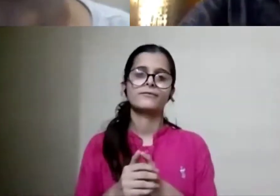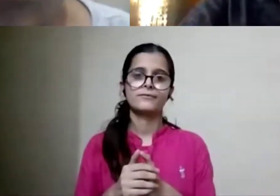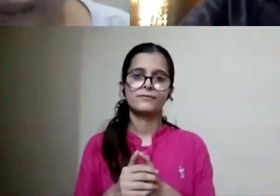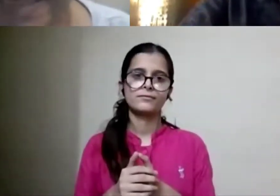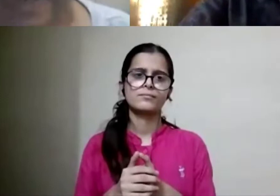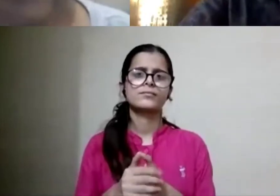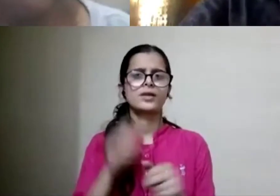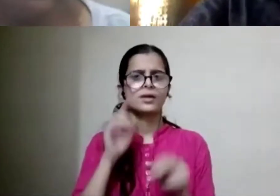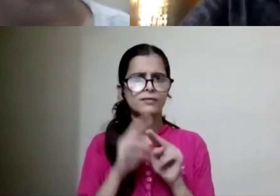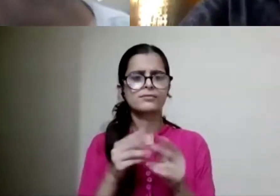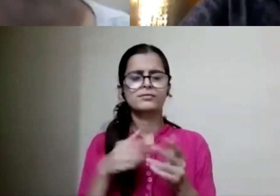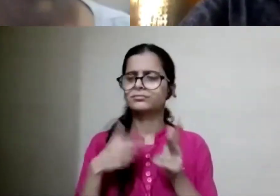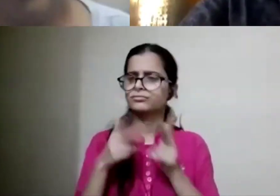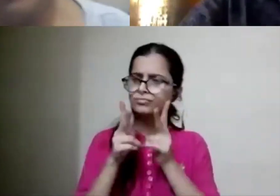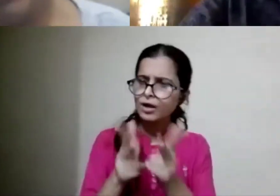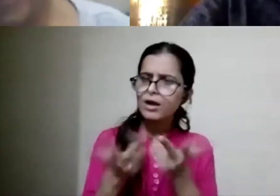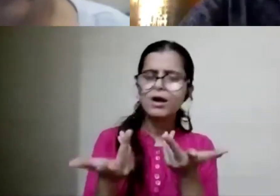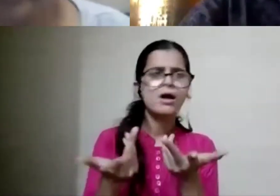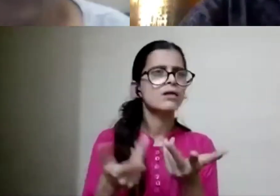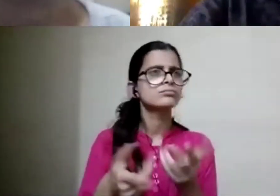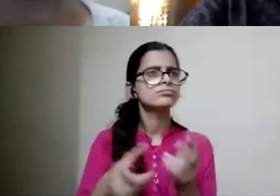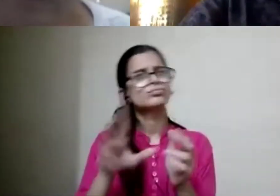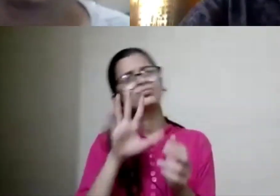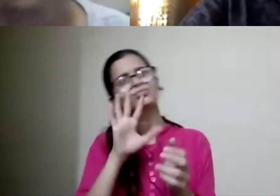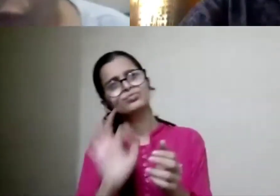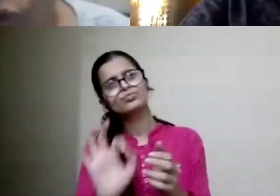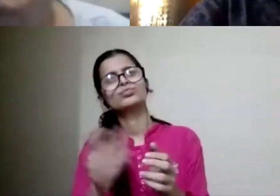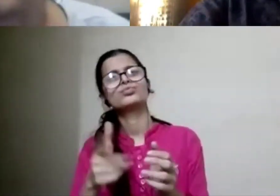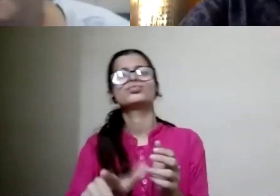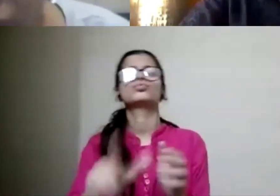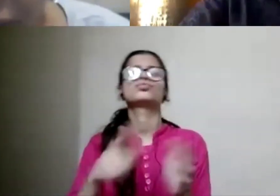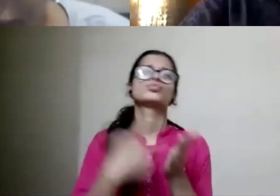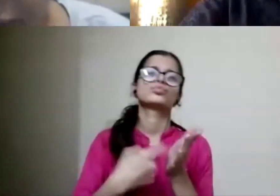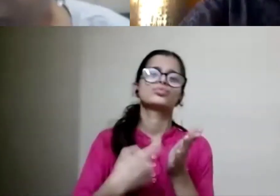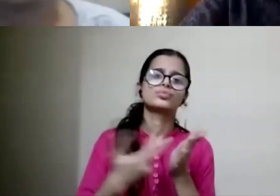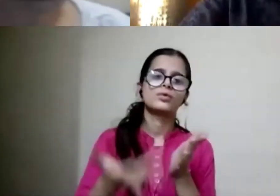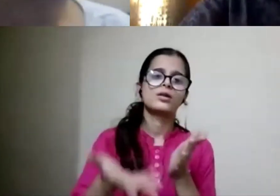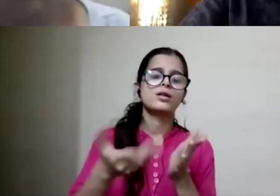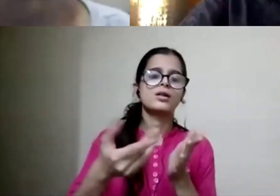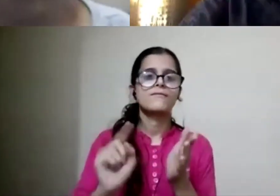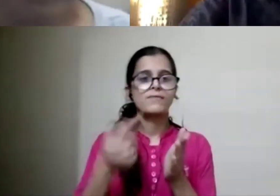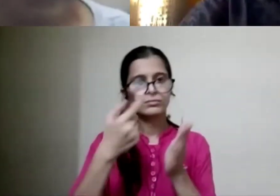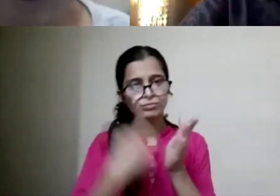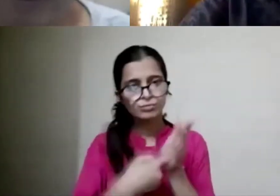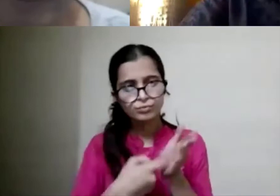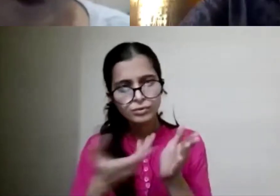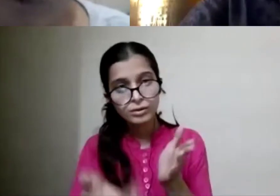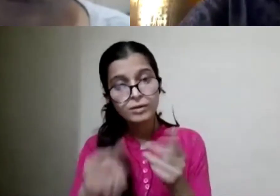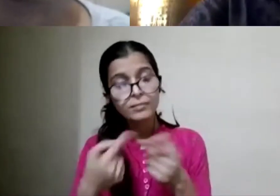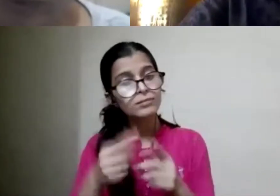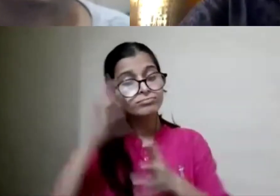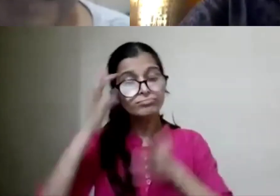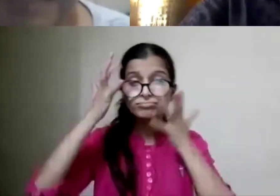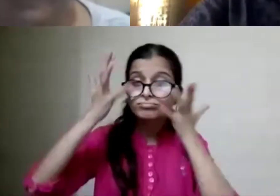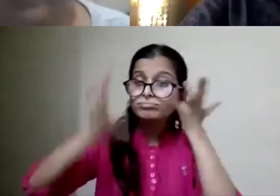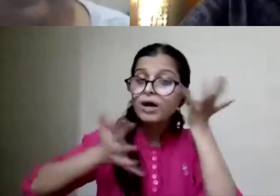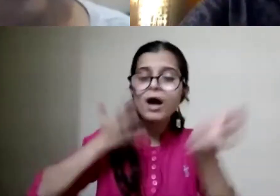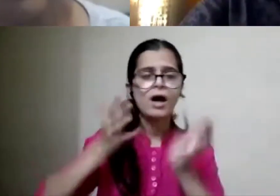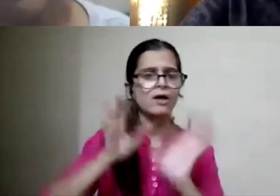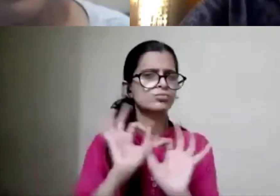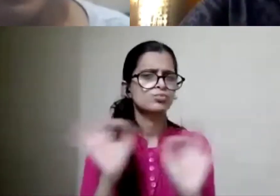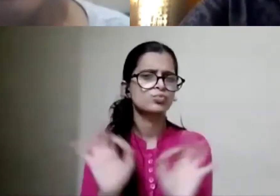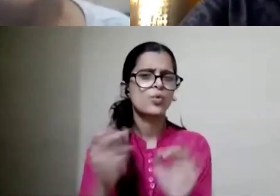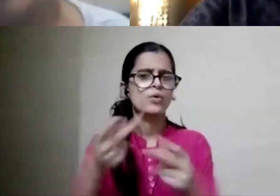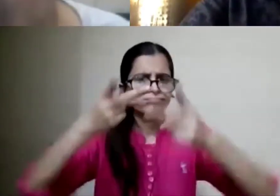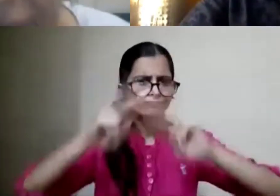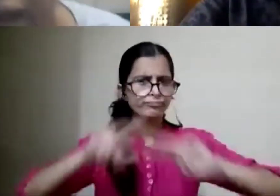And if we are saying that the literal rule is the primary rule and we are going to only look at the text and we are not really worried about that this interpretation